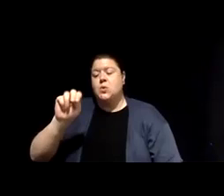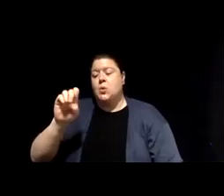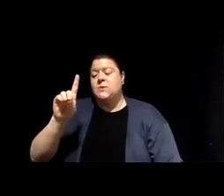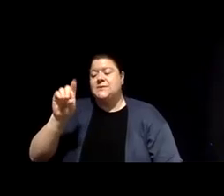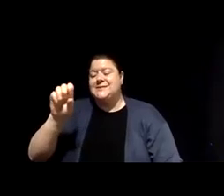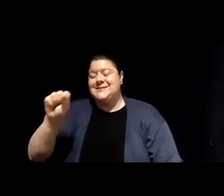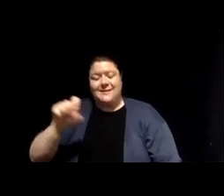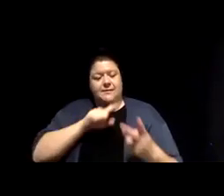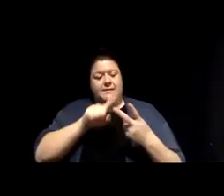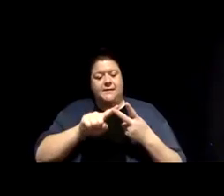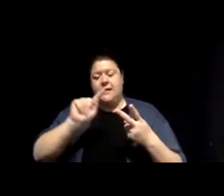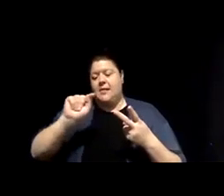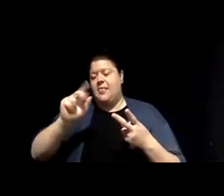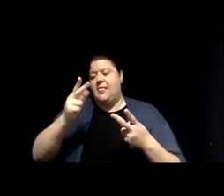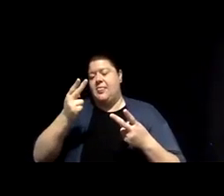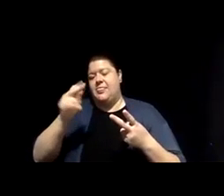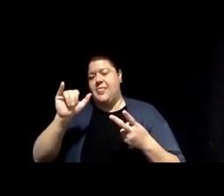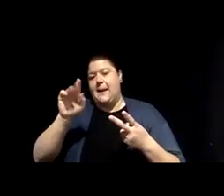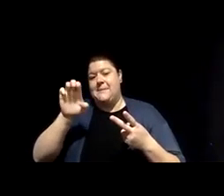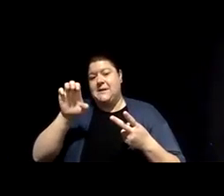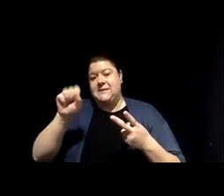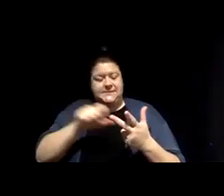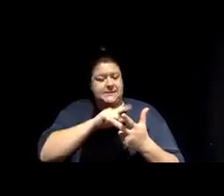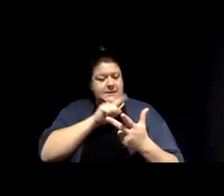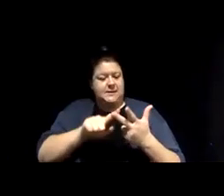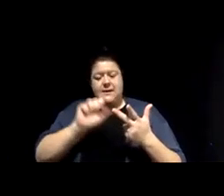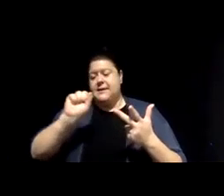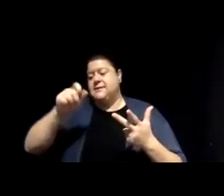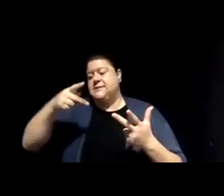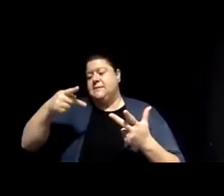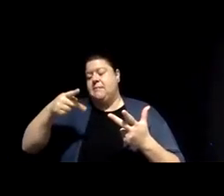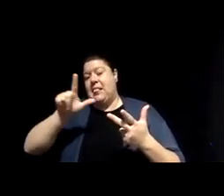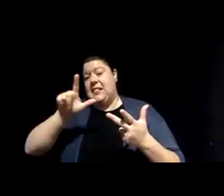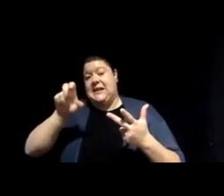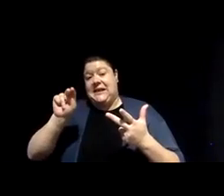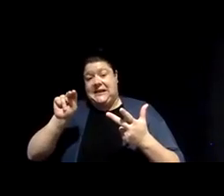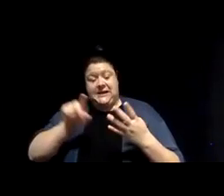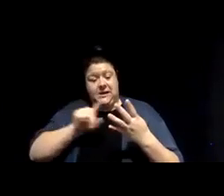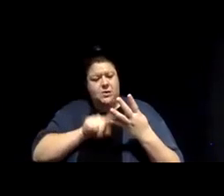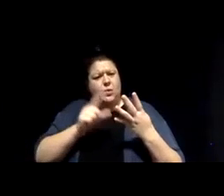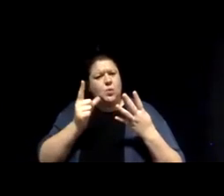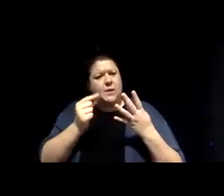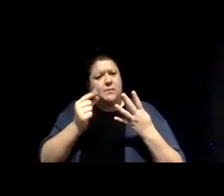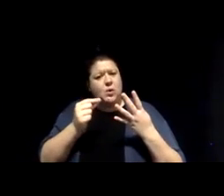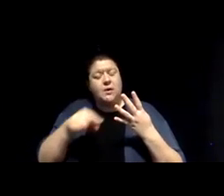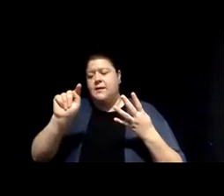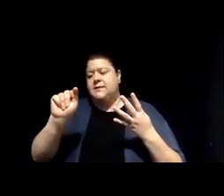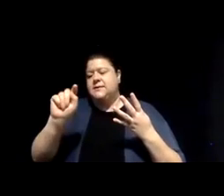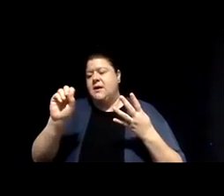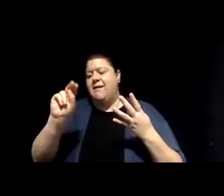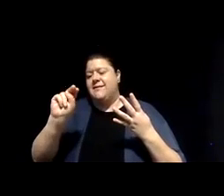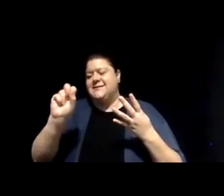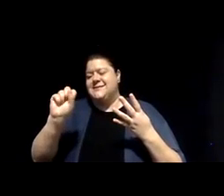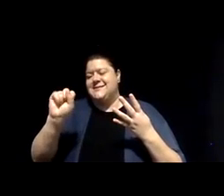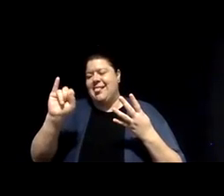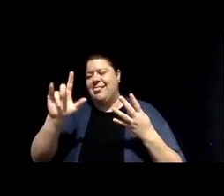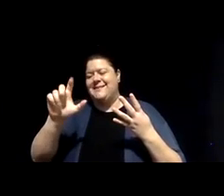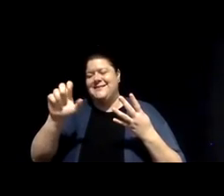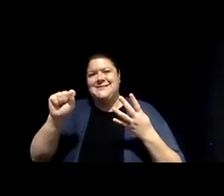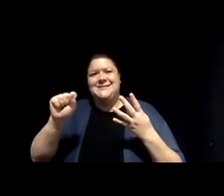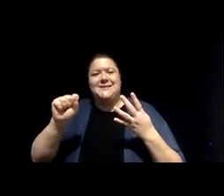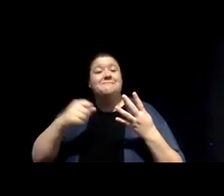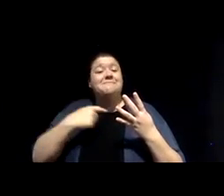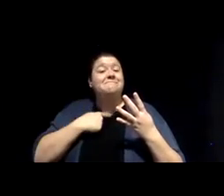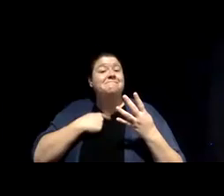the spleen, and there's one more. The tonsils. The tonsils. Tonsils, yes, exactly.